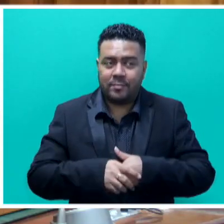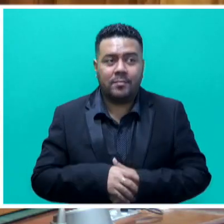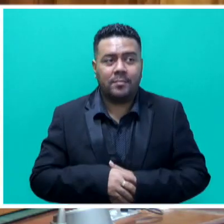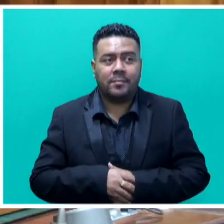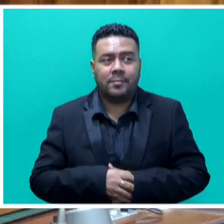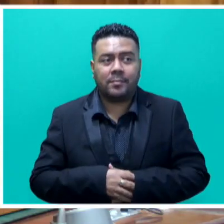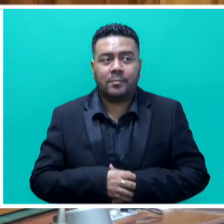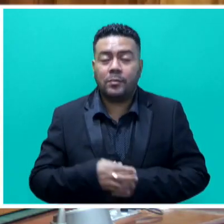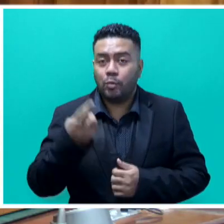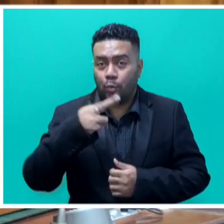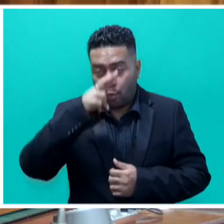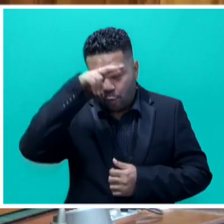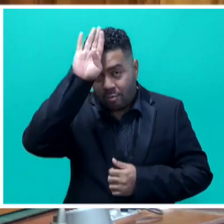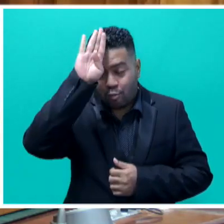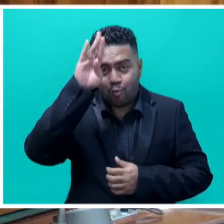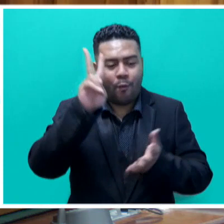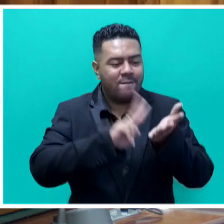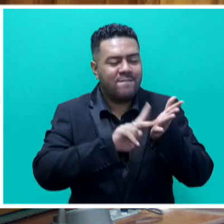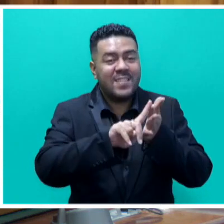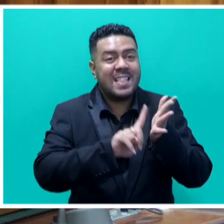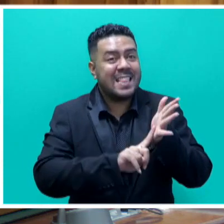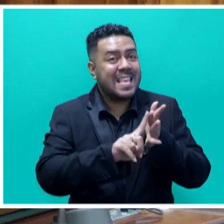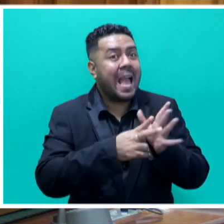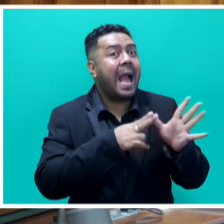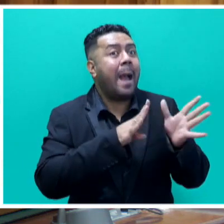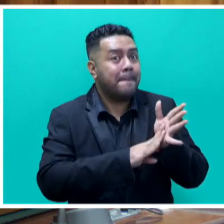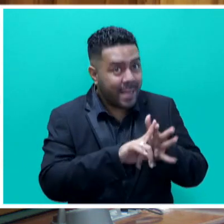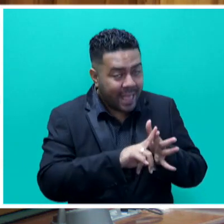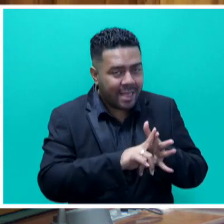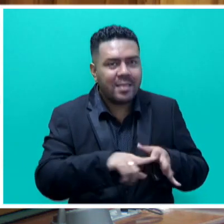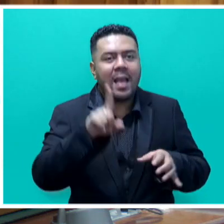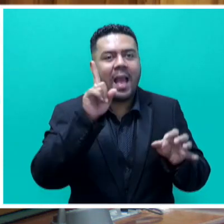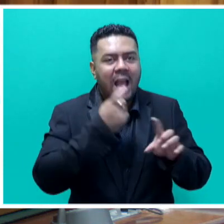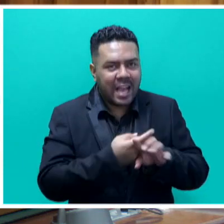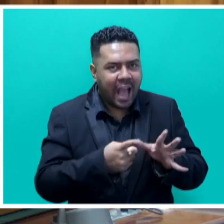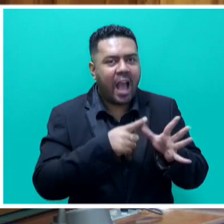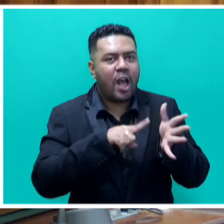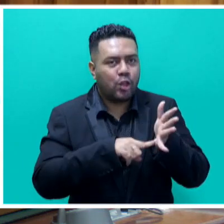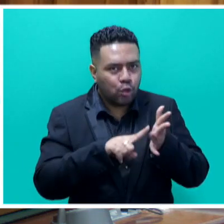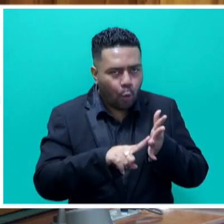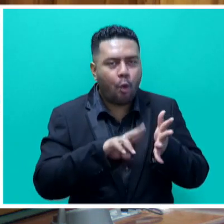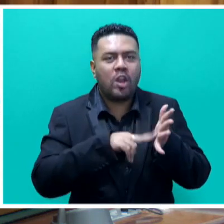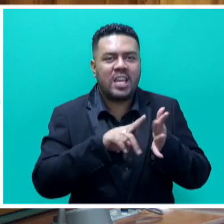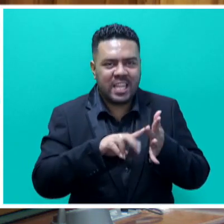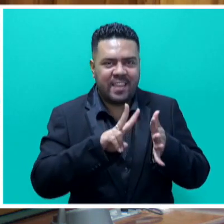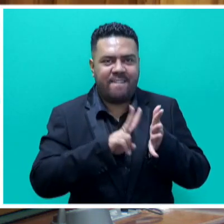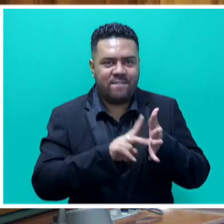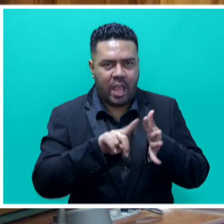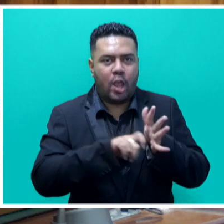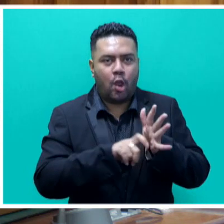to Ratu Williame Katanivere, the new President-elect of the Republic of